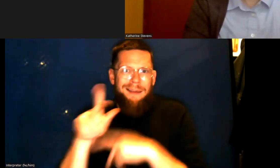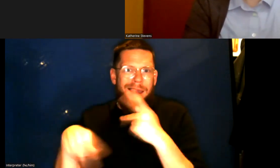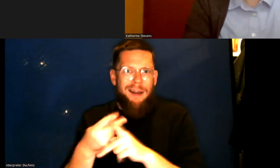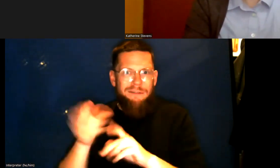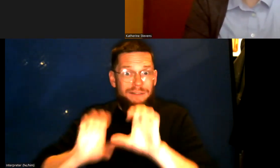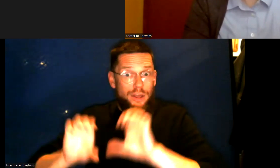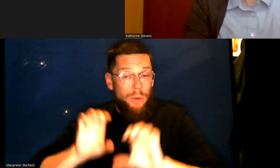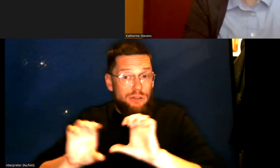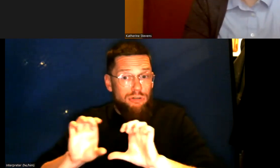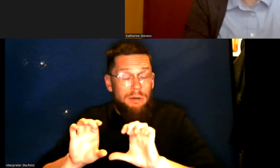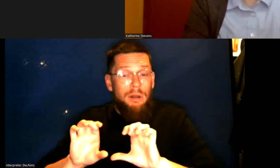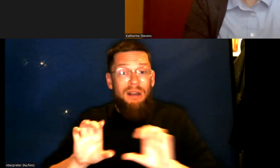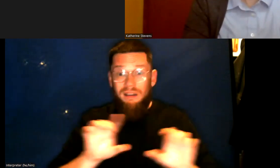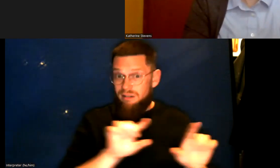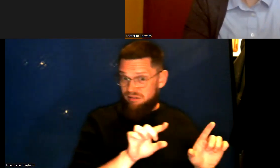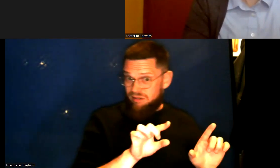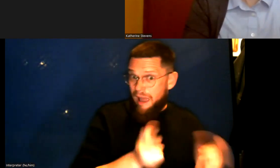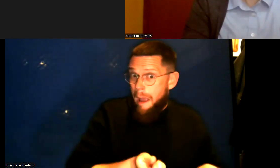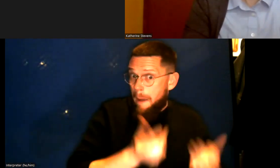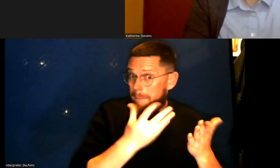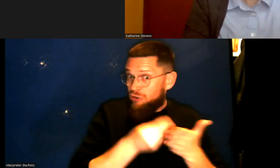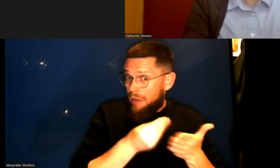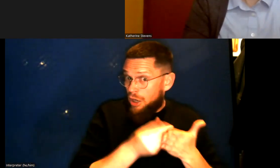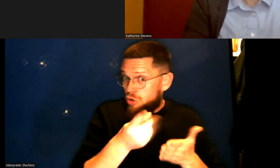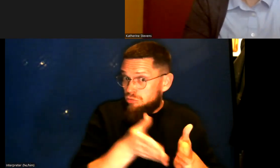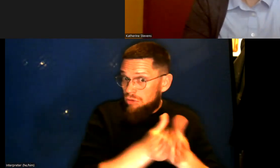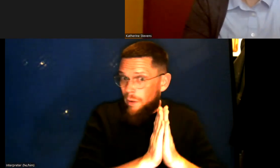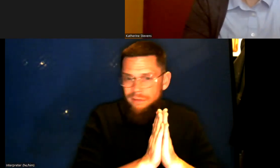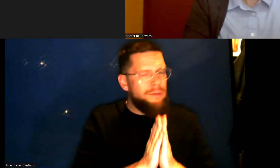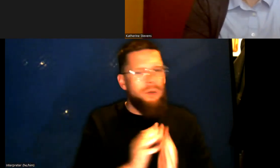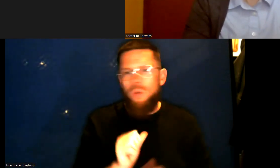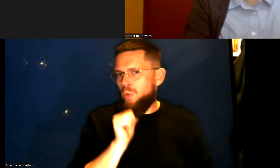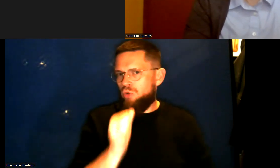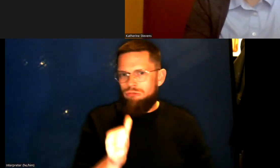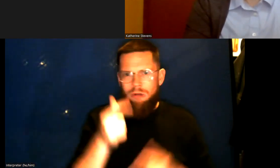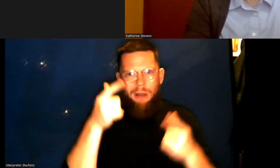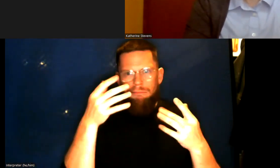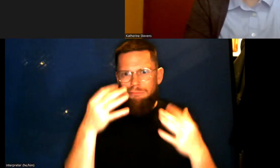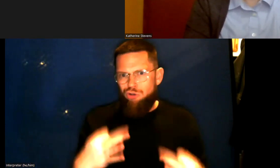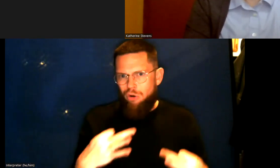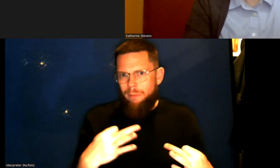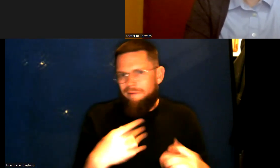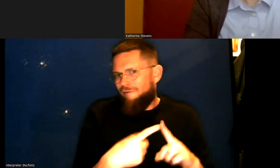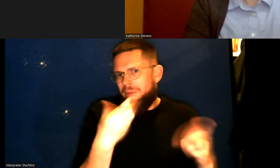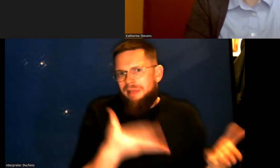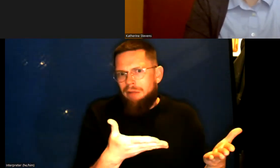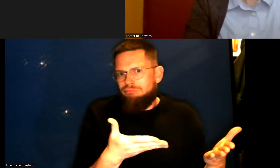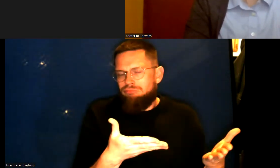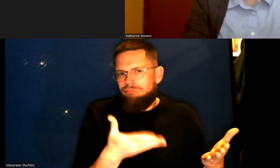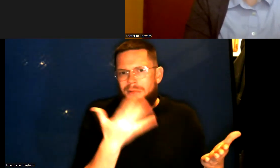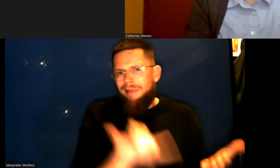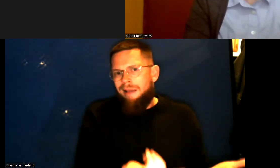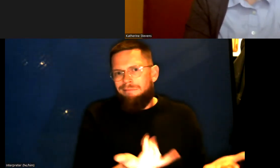of how much you request, we don't make a determination essentially based on that as a discrete number. It's